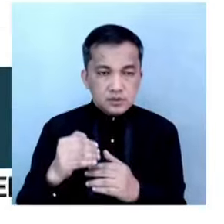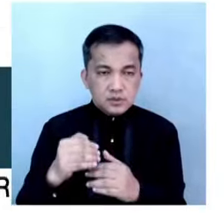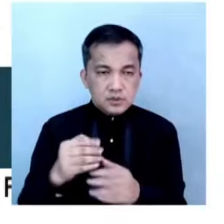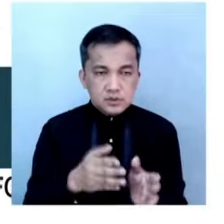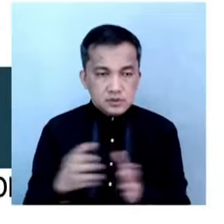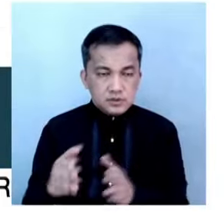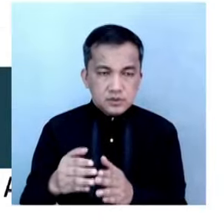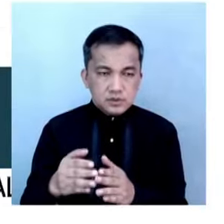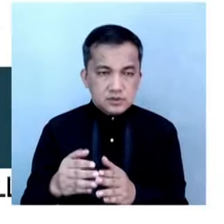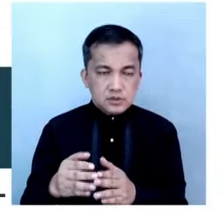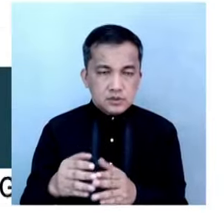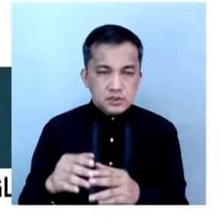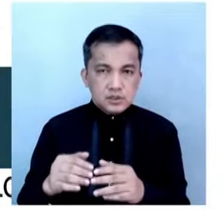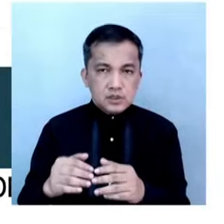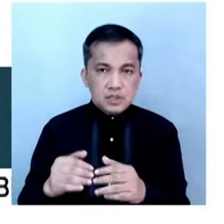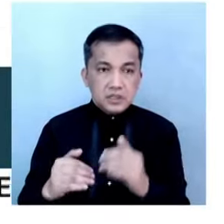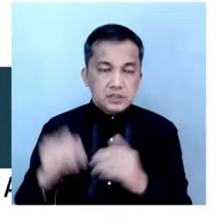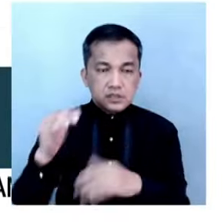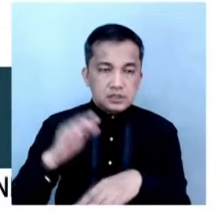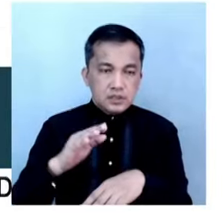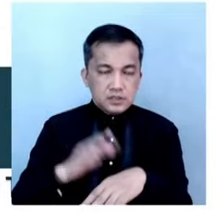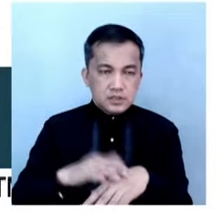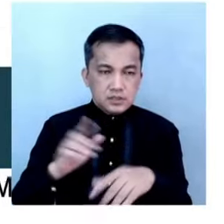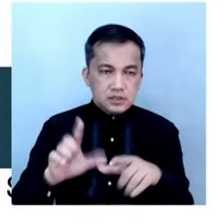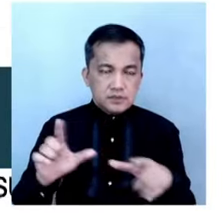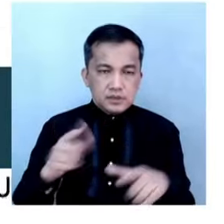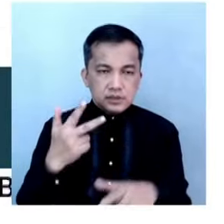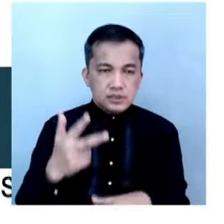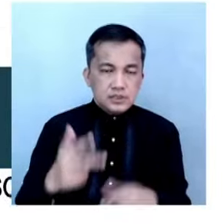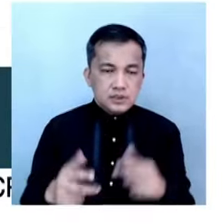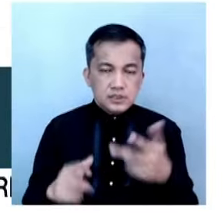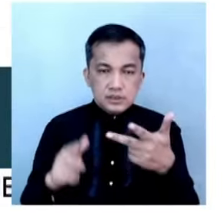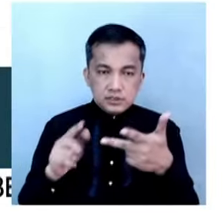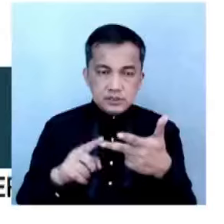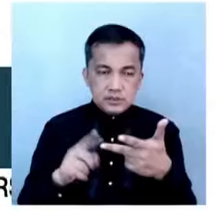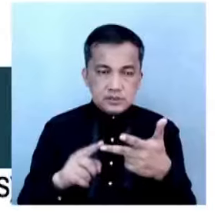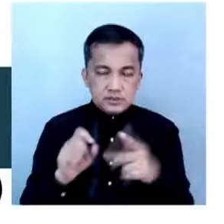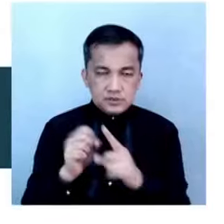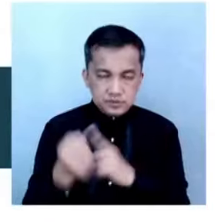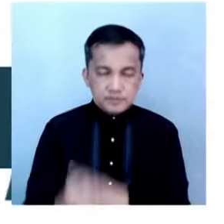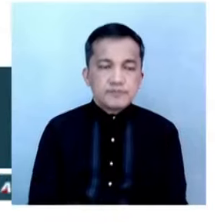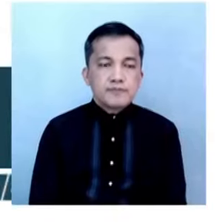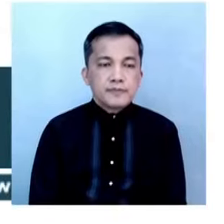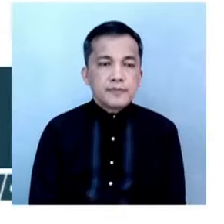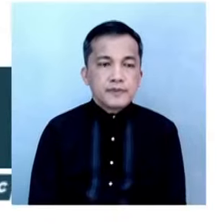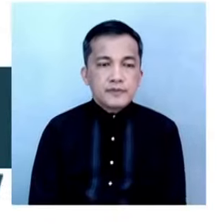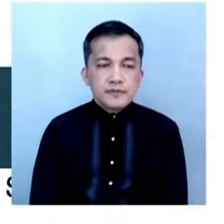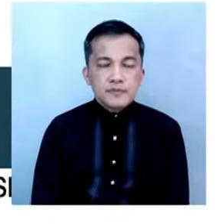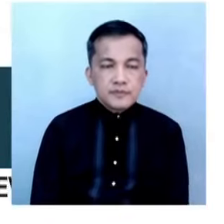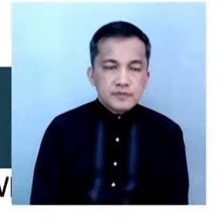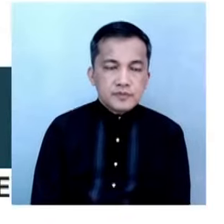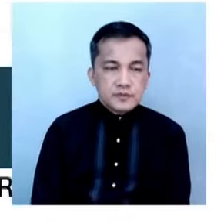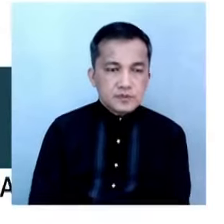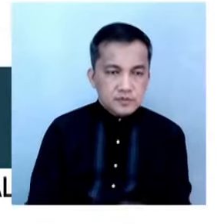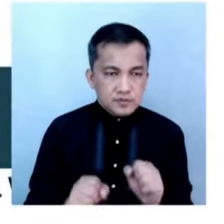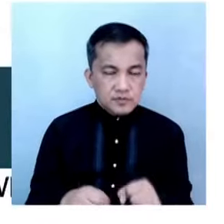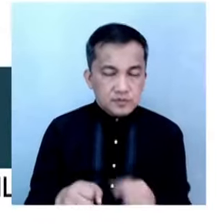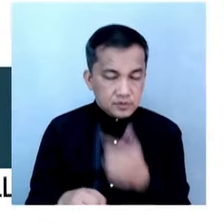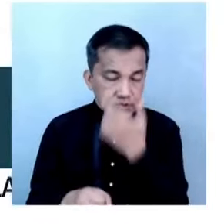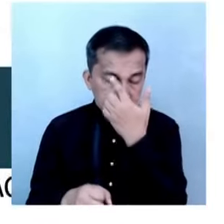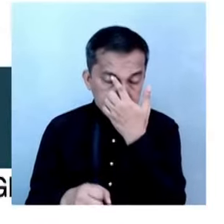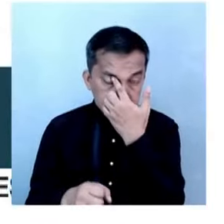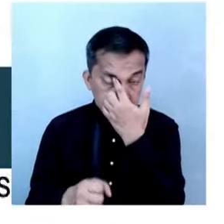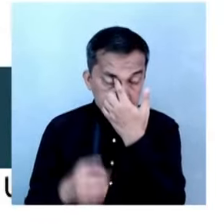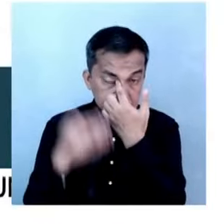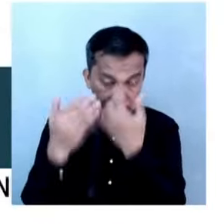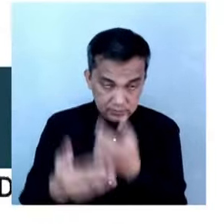raise it to alert level 3. Third scenario, possible din po na after this